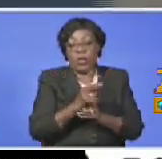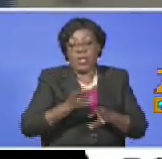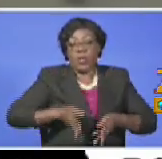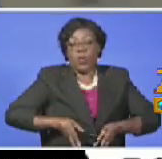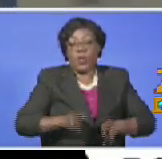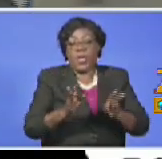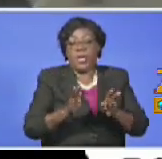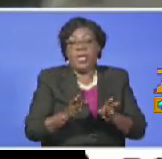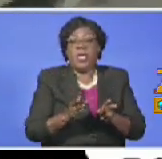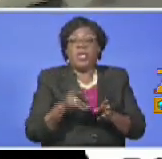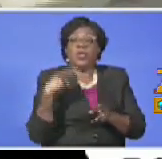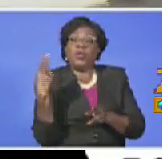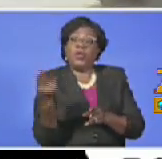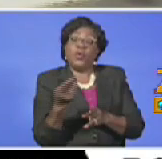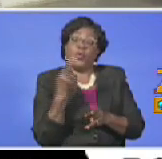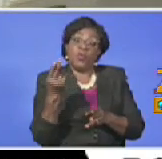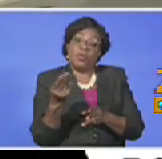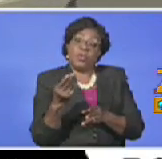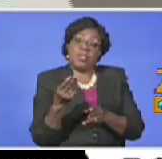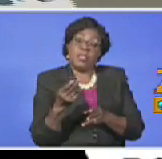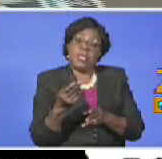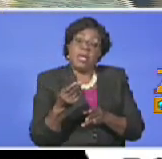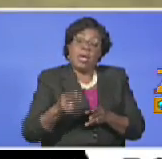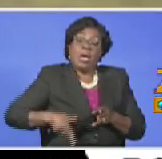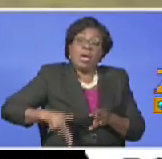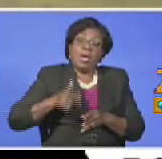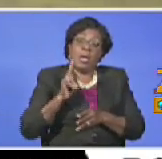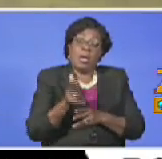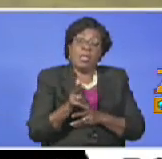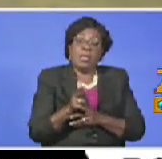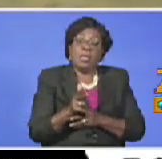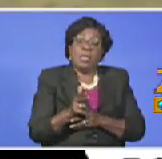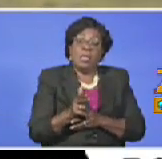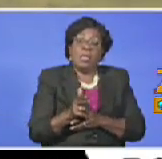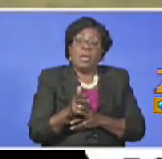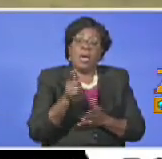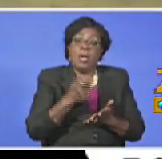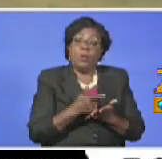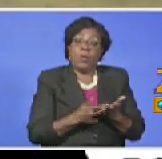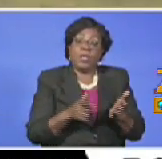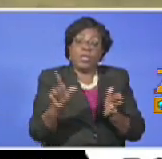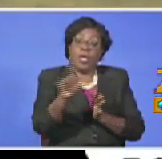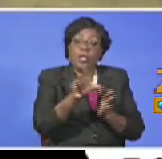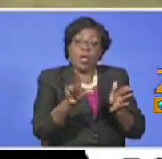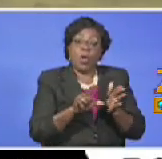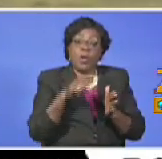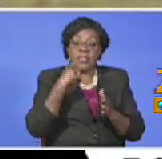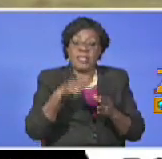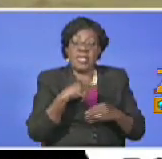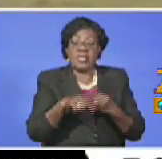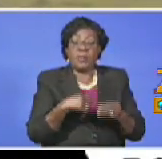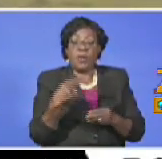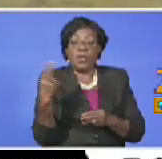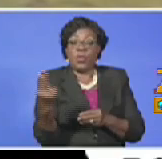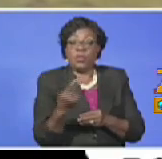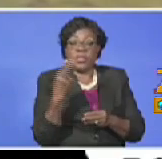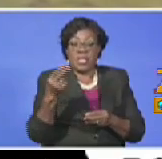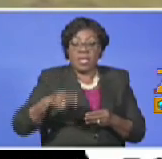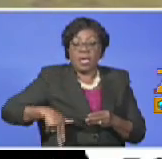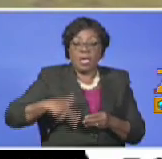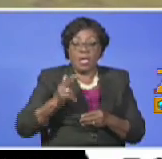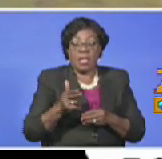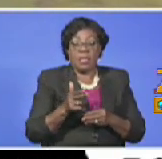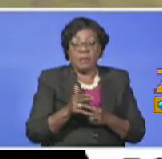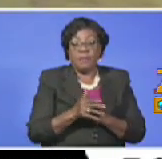gun, how the firearm responds after it's fired, and what the law says about firearms. And believe it or not,